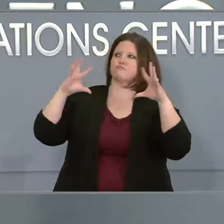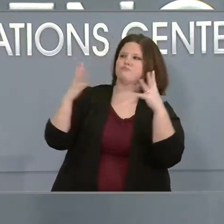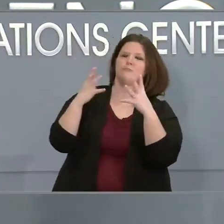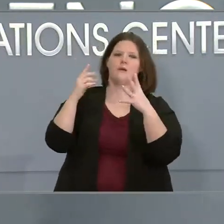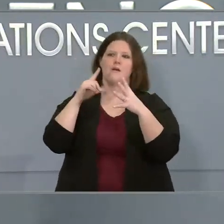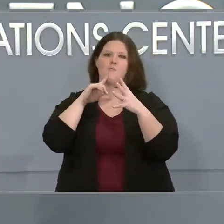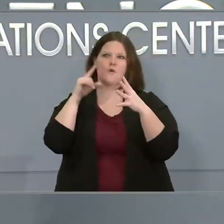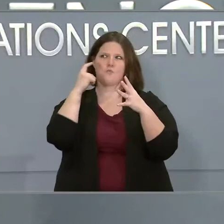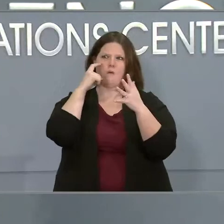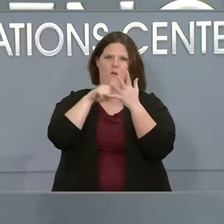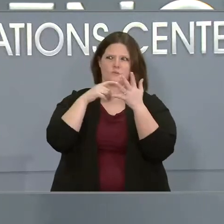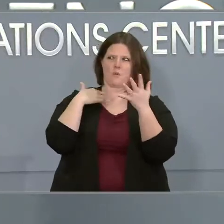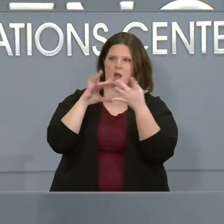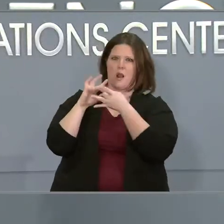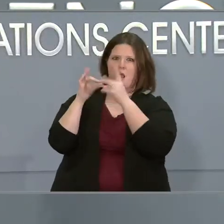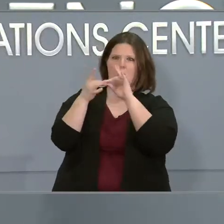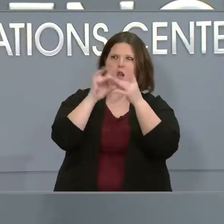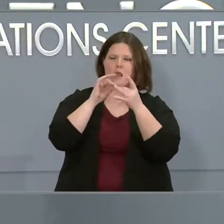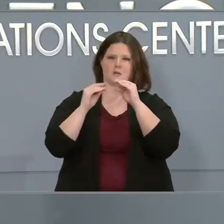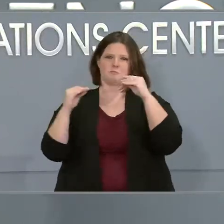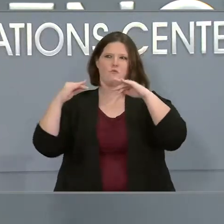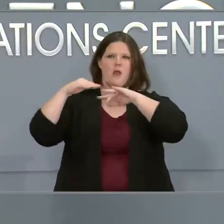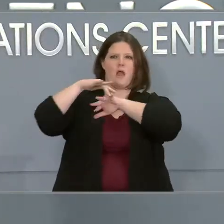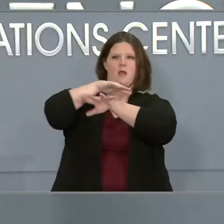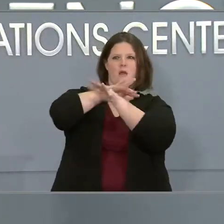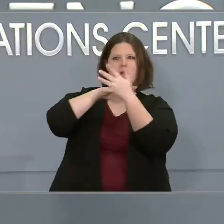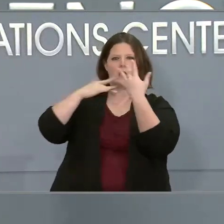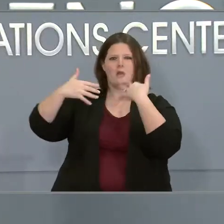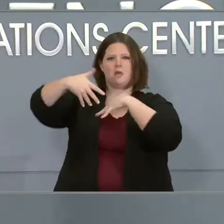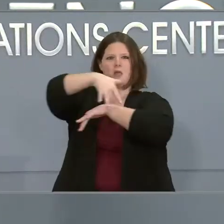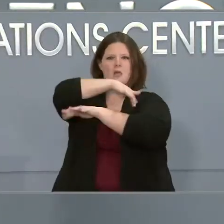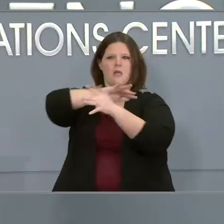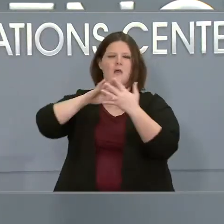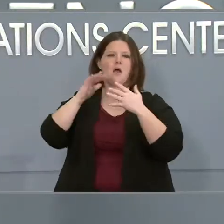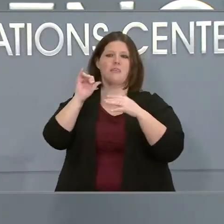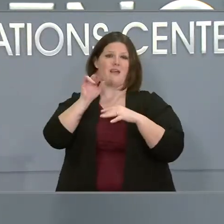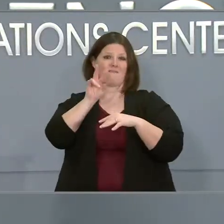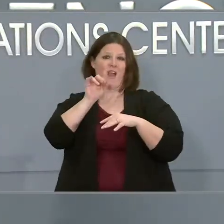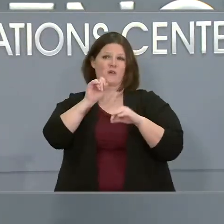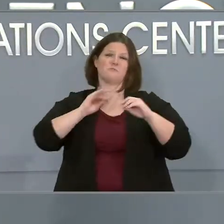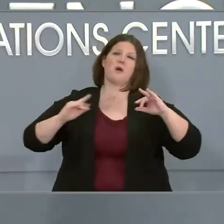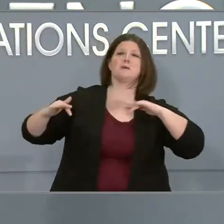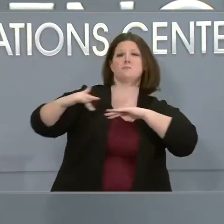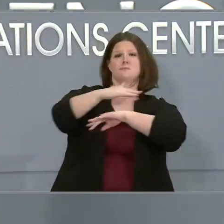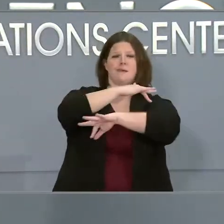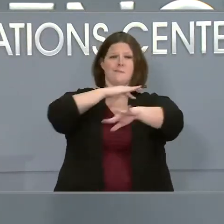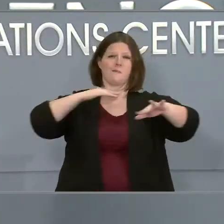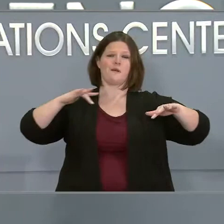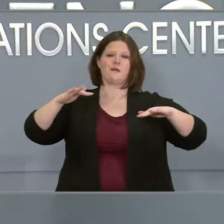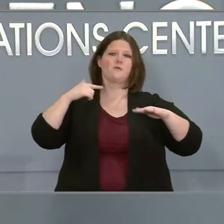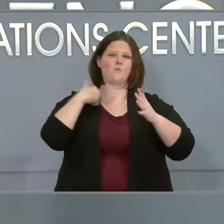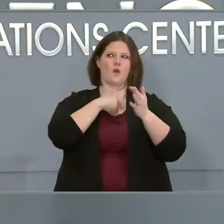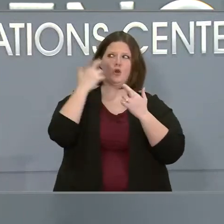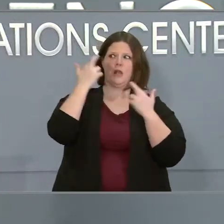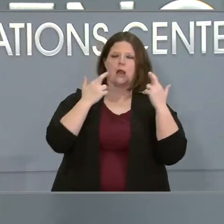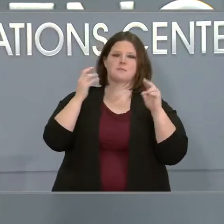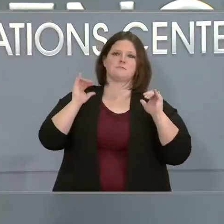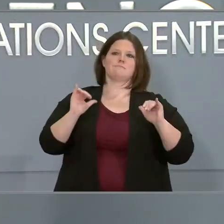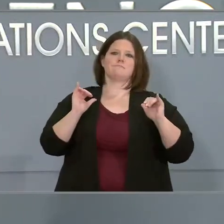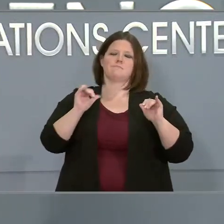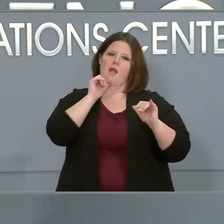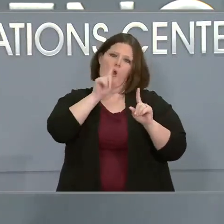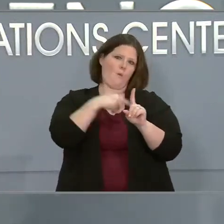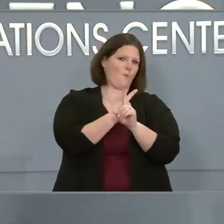move around. So we do have work to do in partnership with many, many countries around the world, but we got to do our work here in the United States as